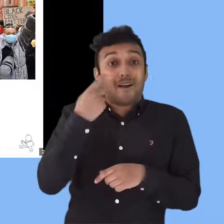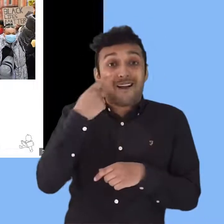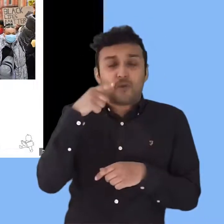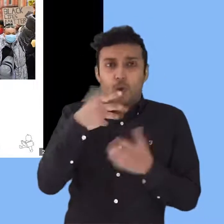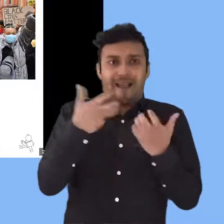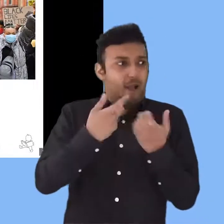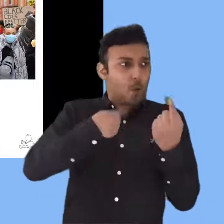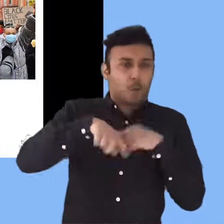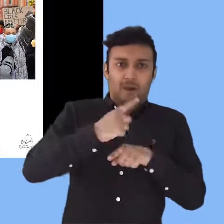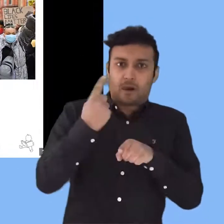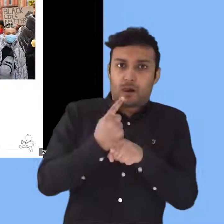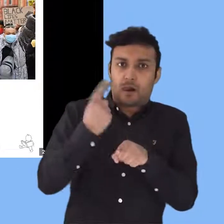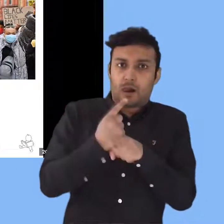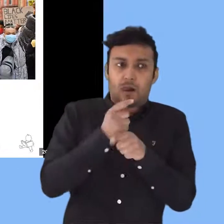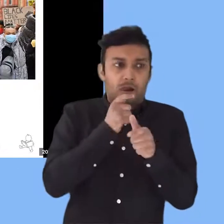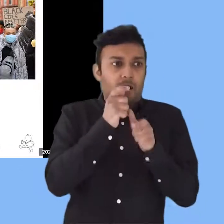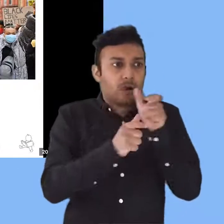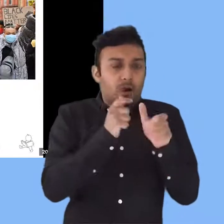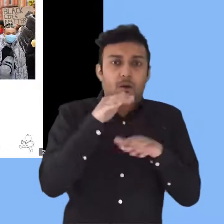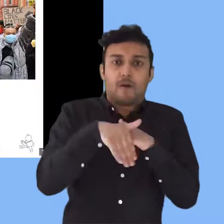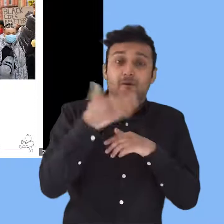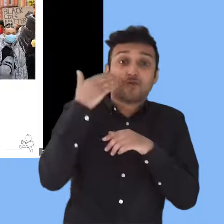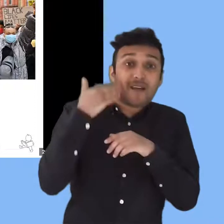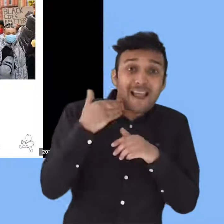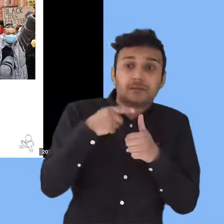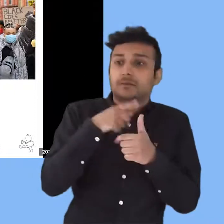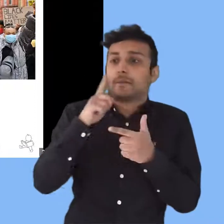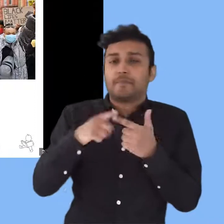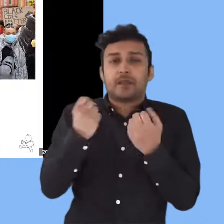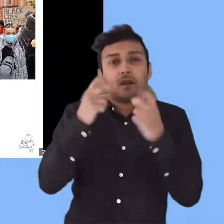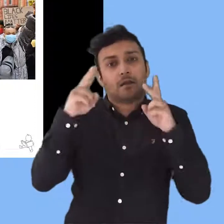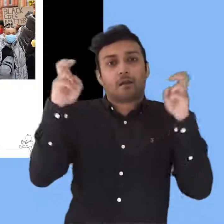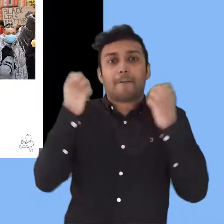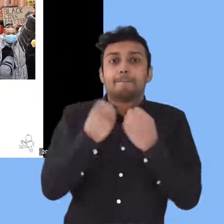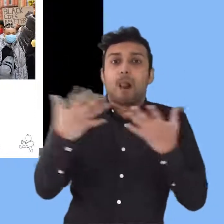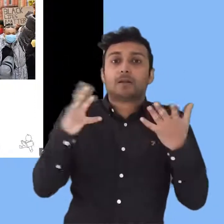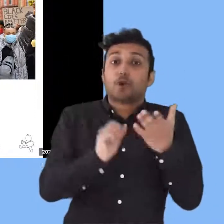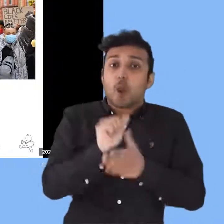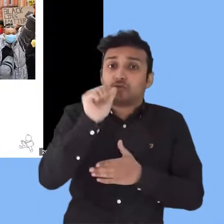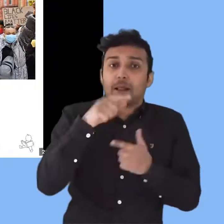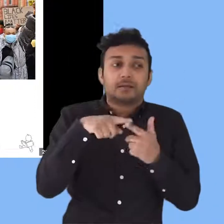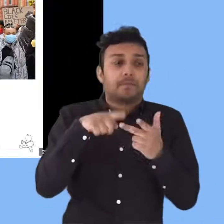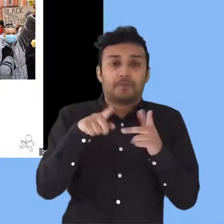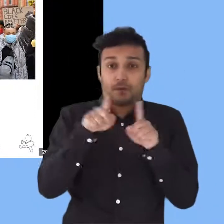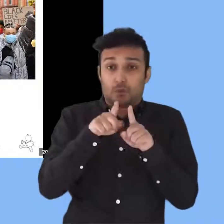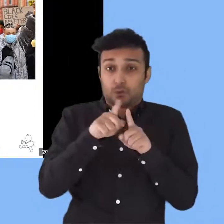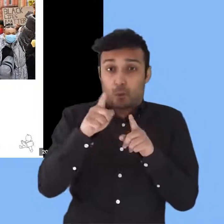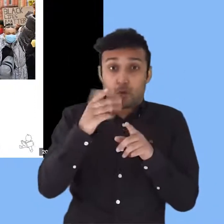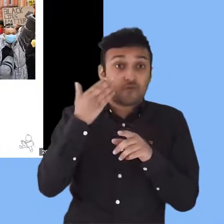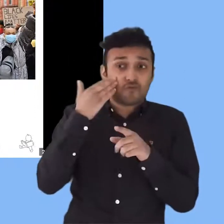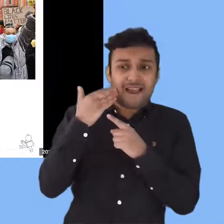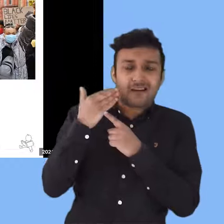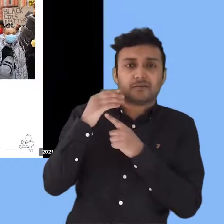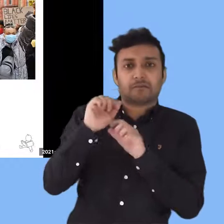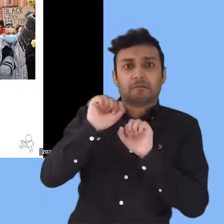talk about race and this kind of ideas of multiculturalism, but also the racial experiences. And in the past decade, as I'll come to